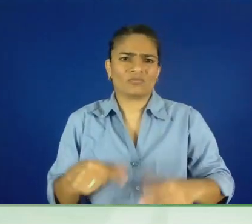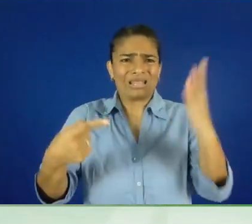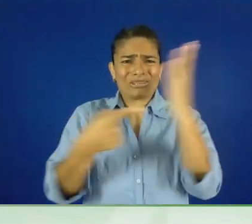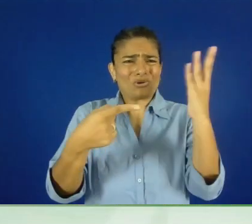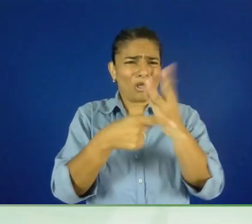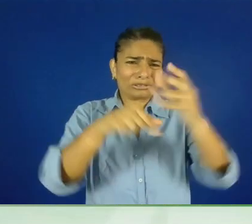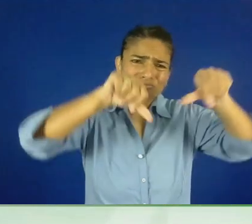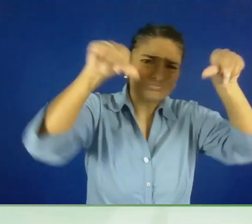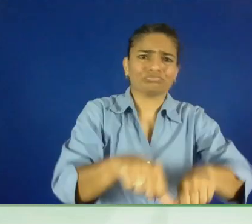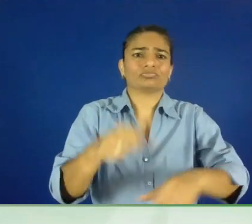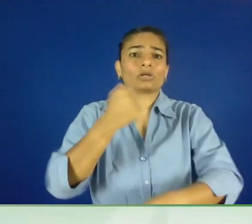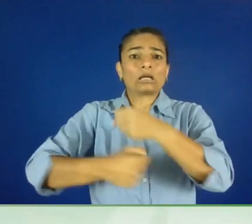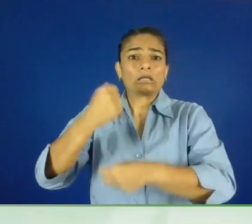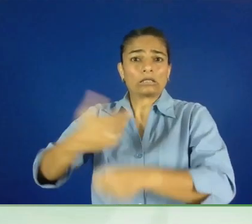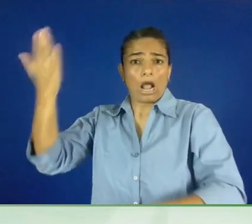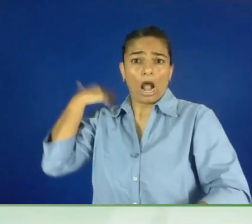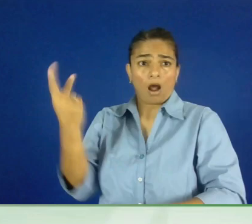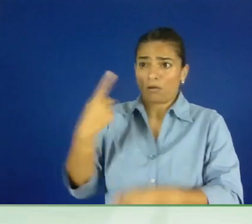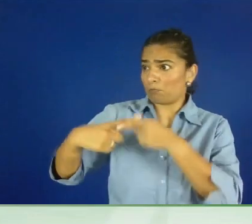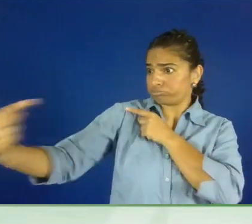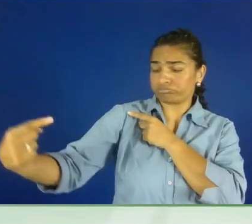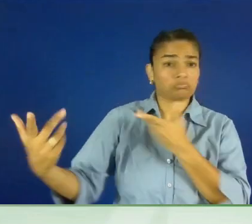later, please do. Bianca.